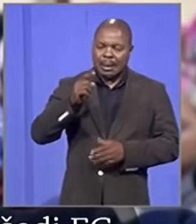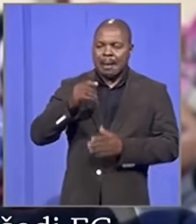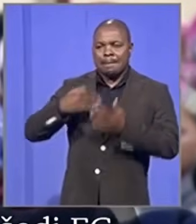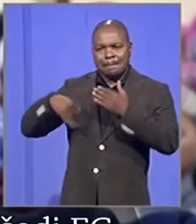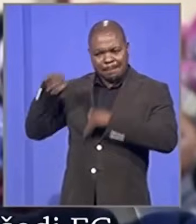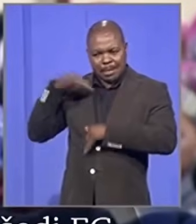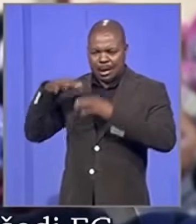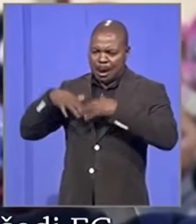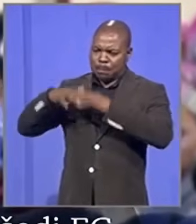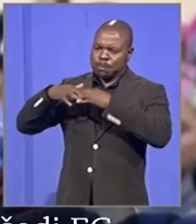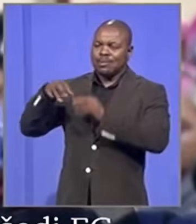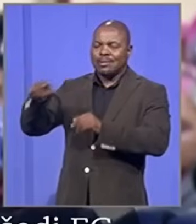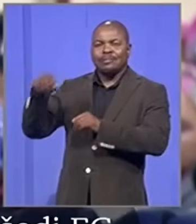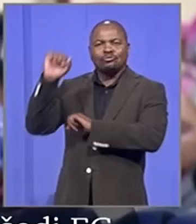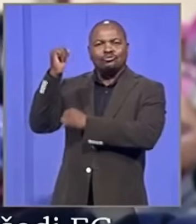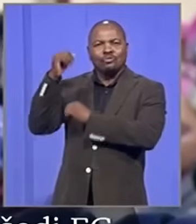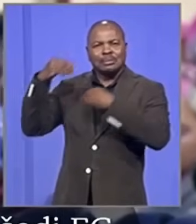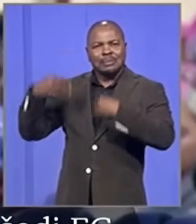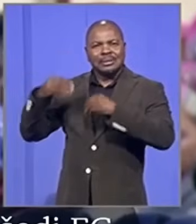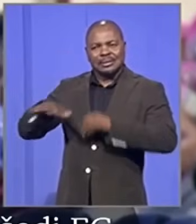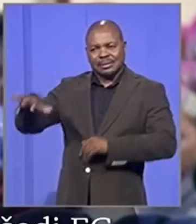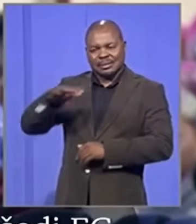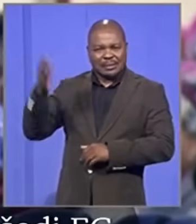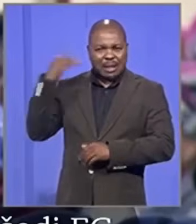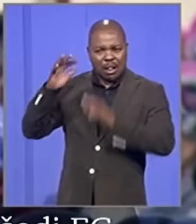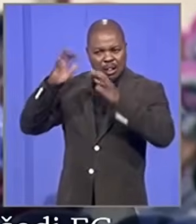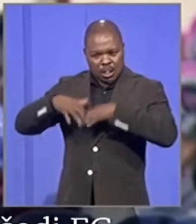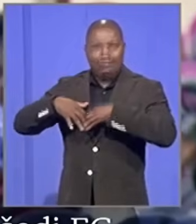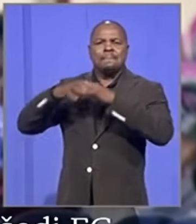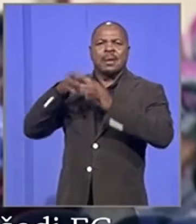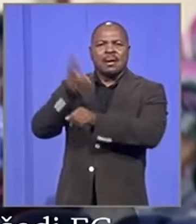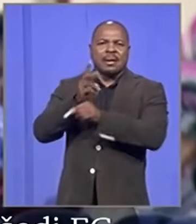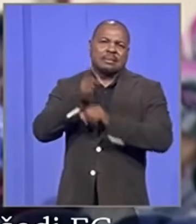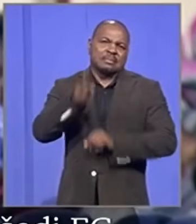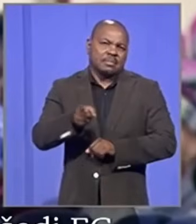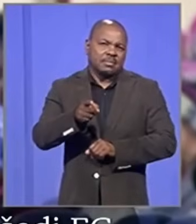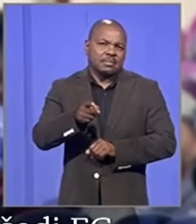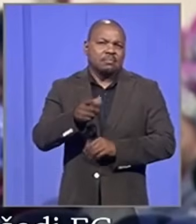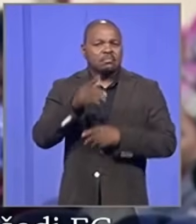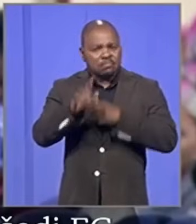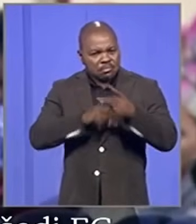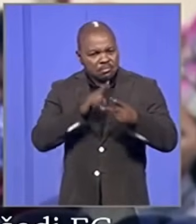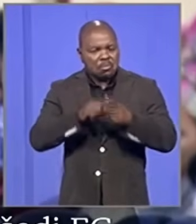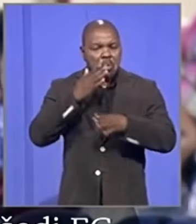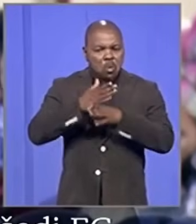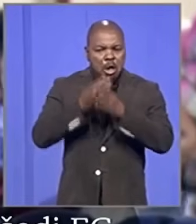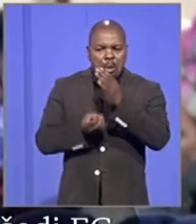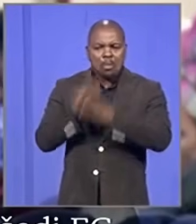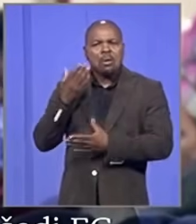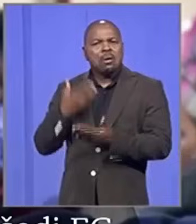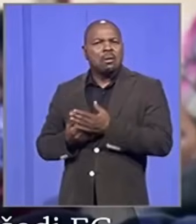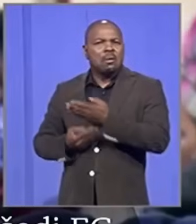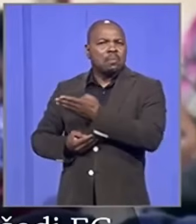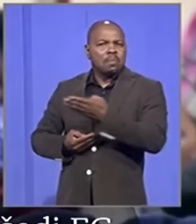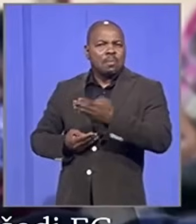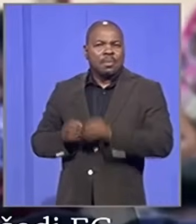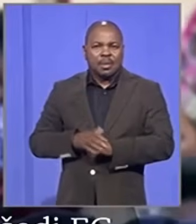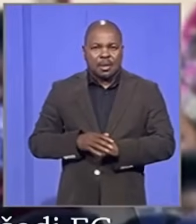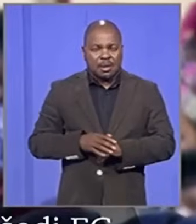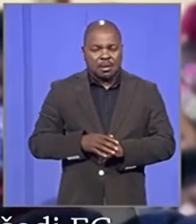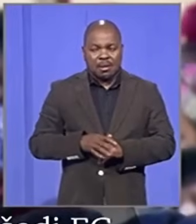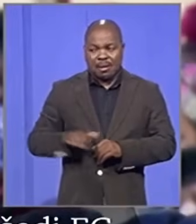resuscitate the industrial companies which are actually in this particular area in order for able to be able to create employment. We need to invest